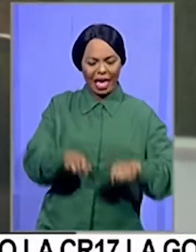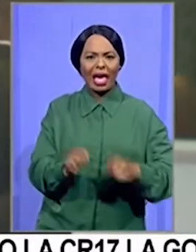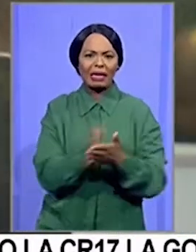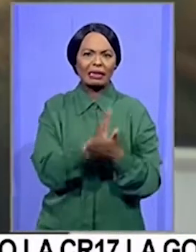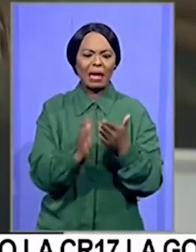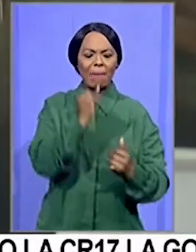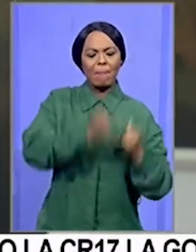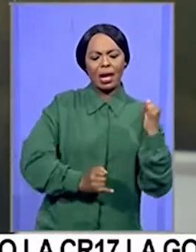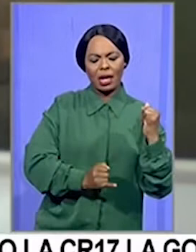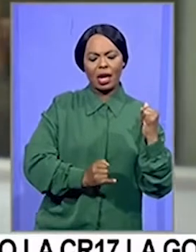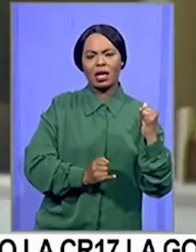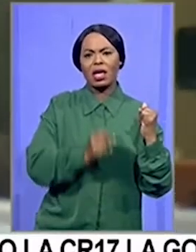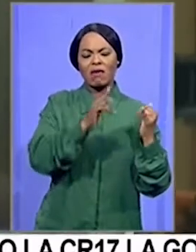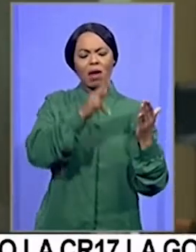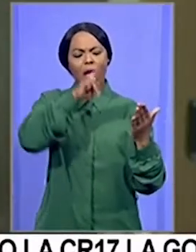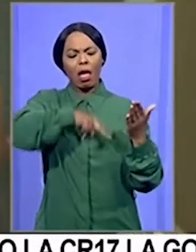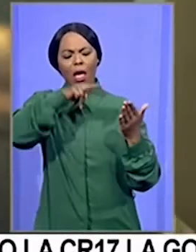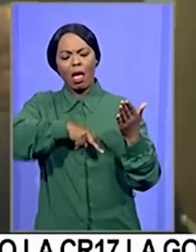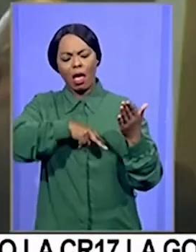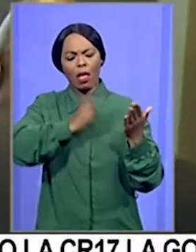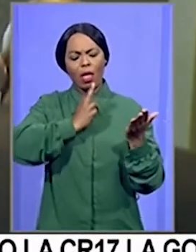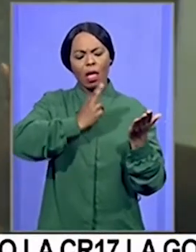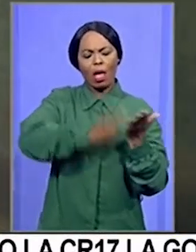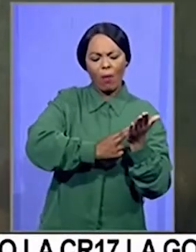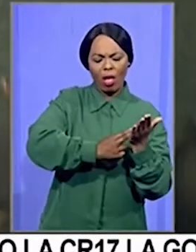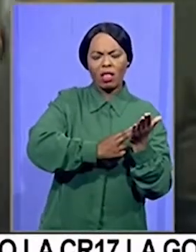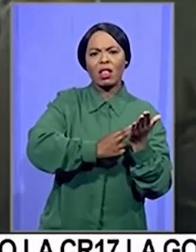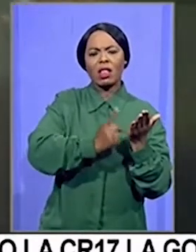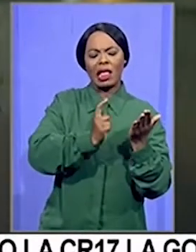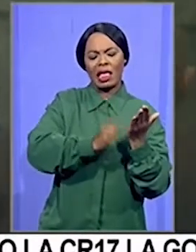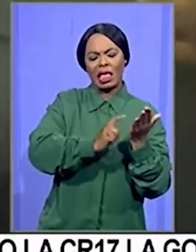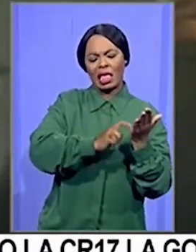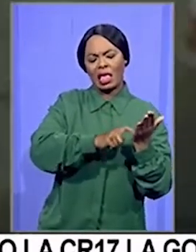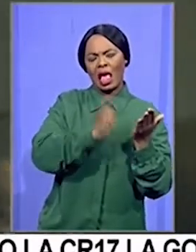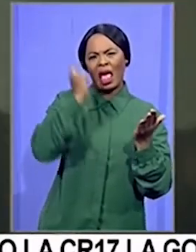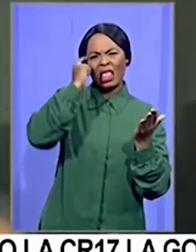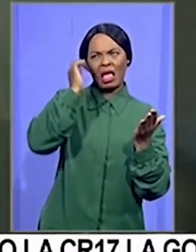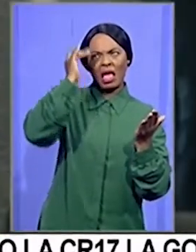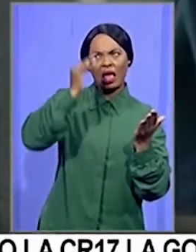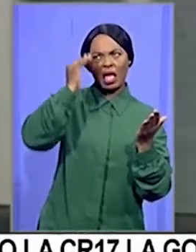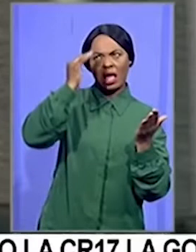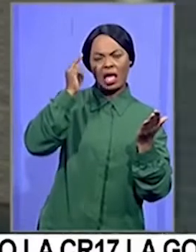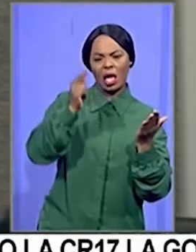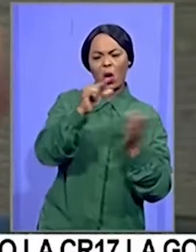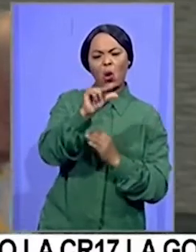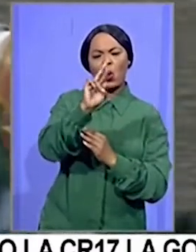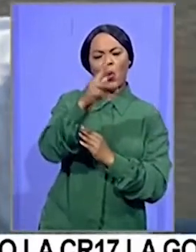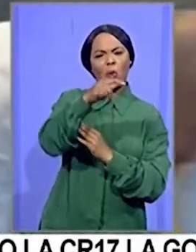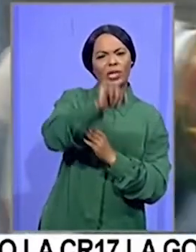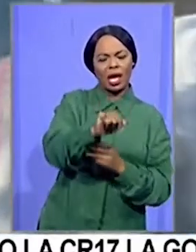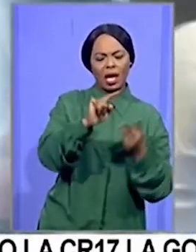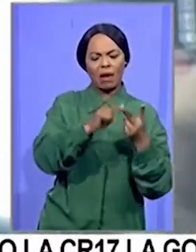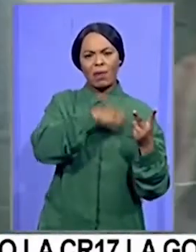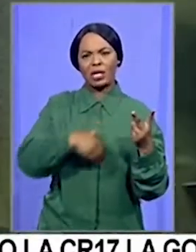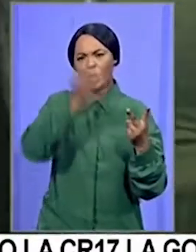Rabbi village report to ye. Banana Felaga, the good task. The President Jacob